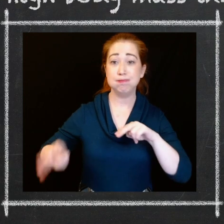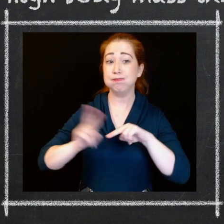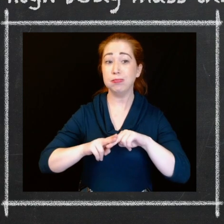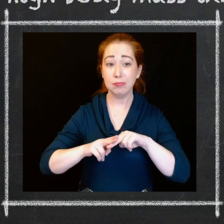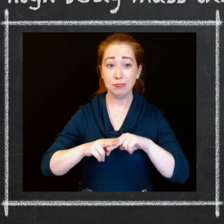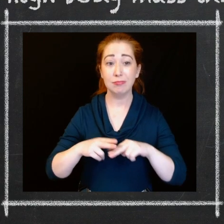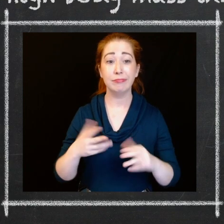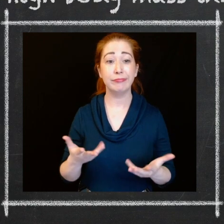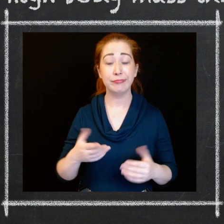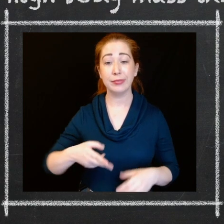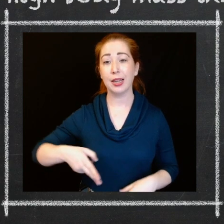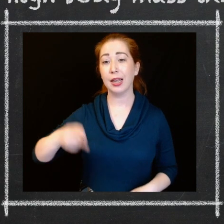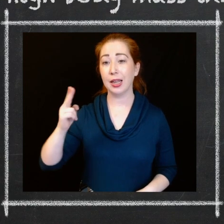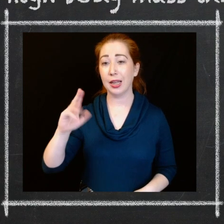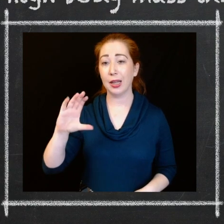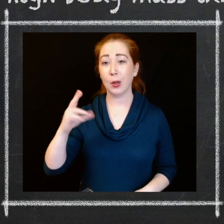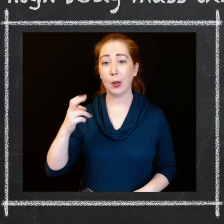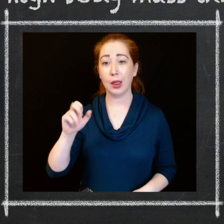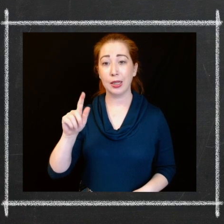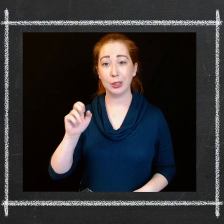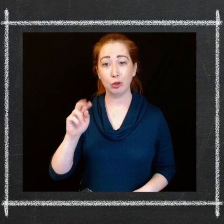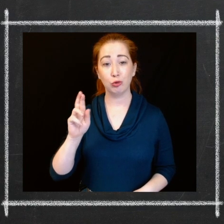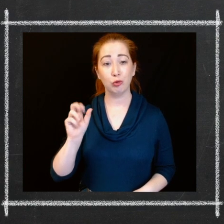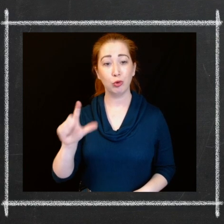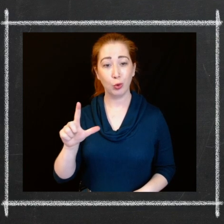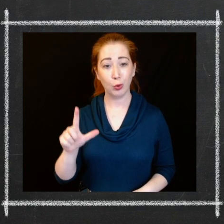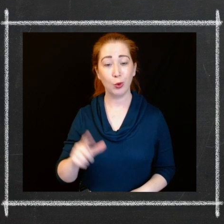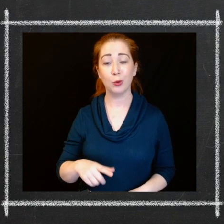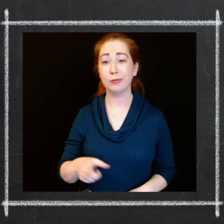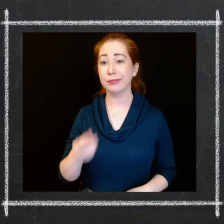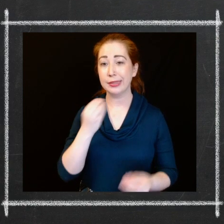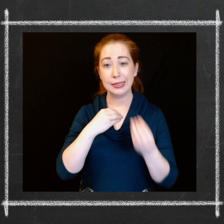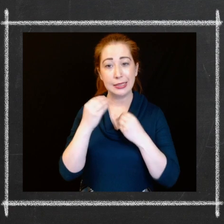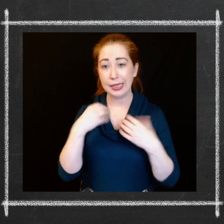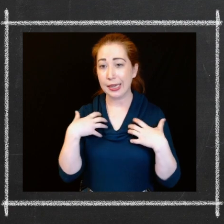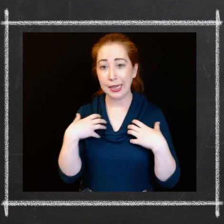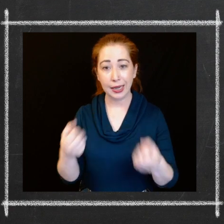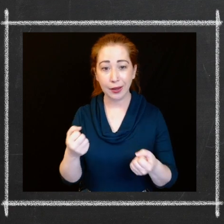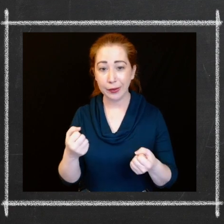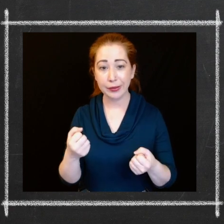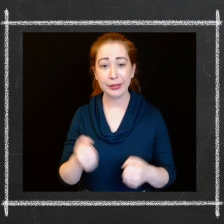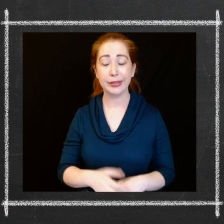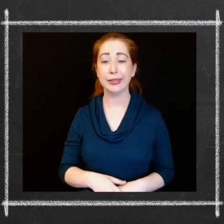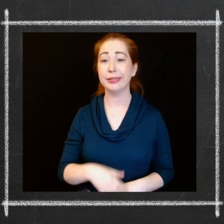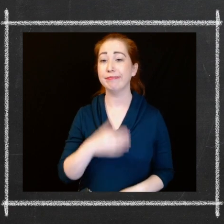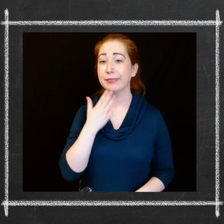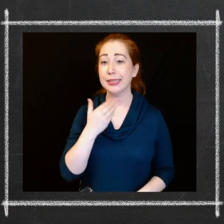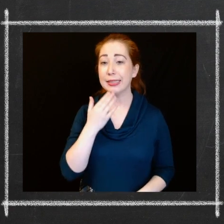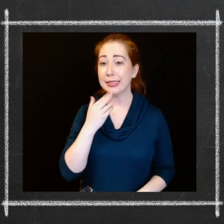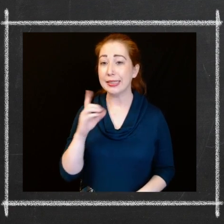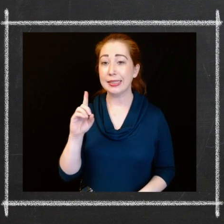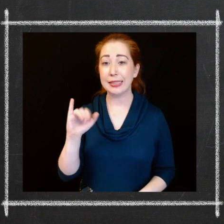being overweight or obese, high cholesterol, unhealthy diet,